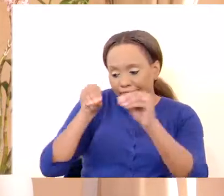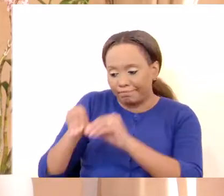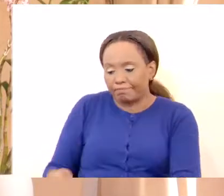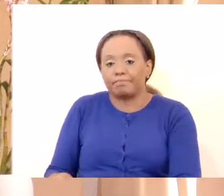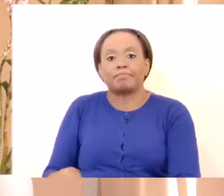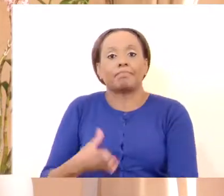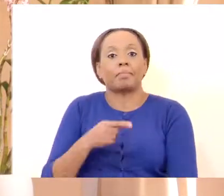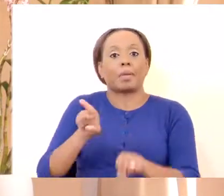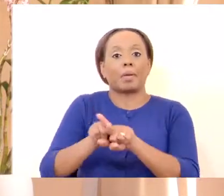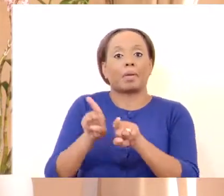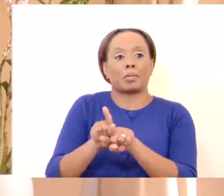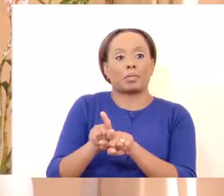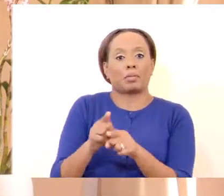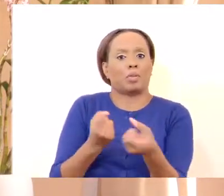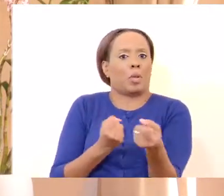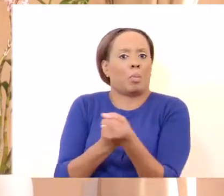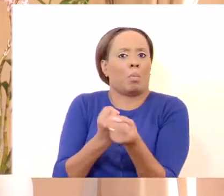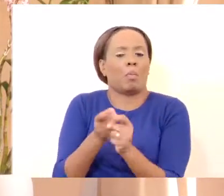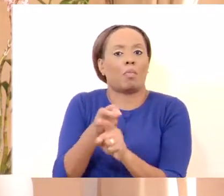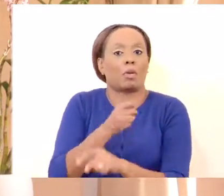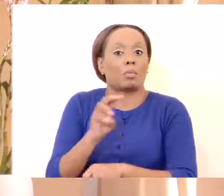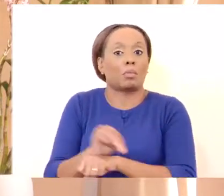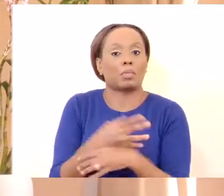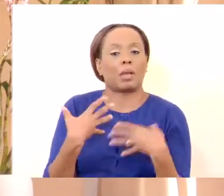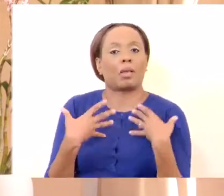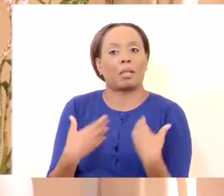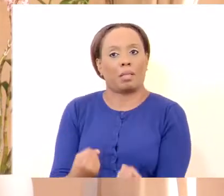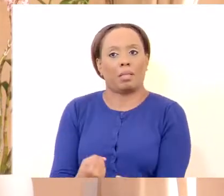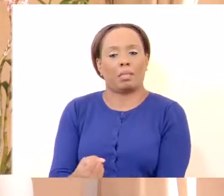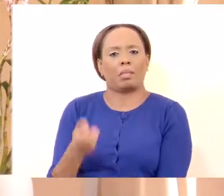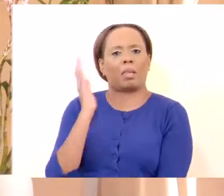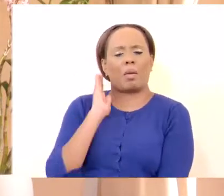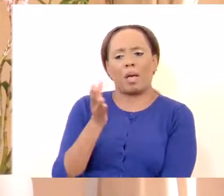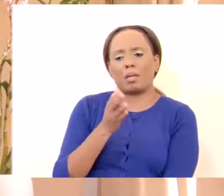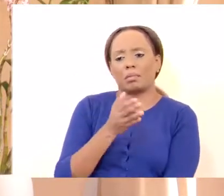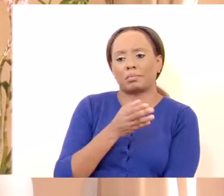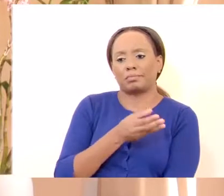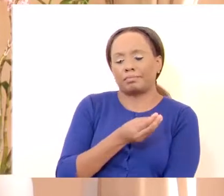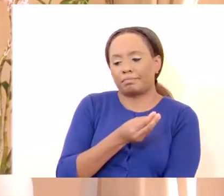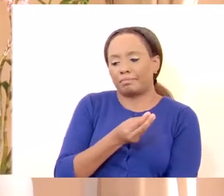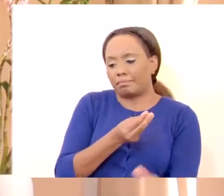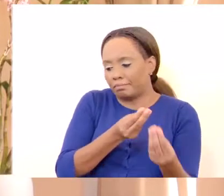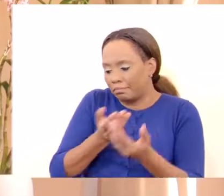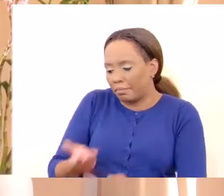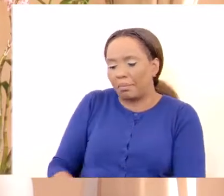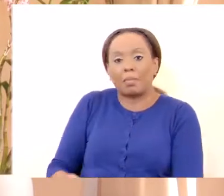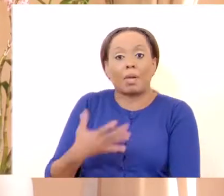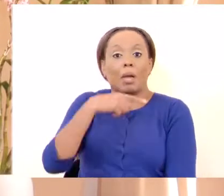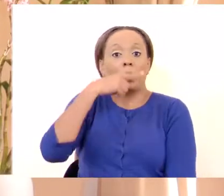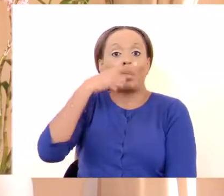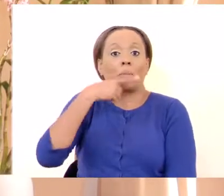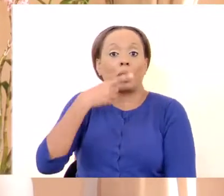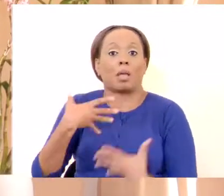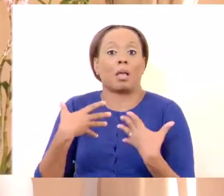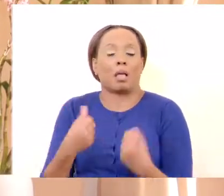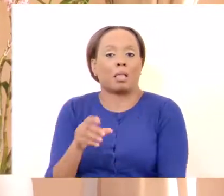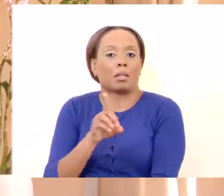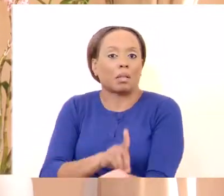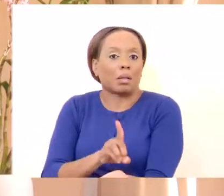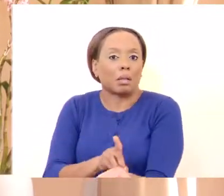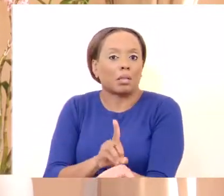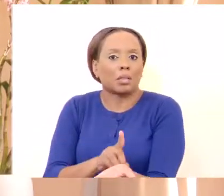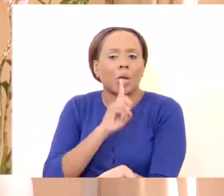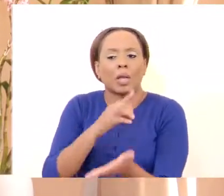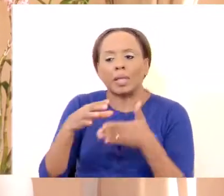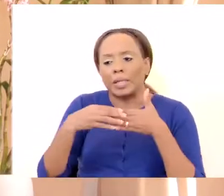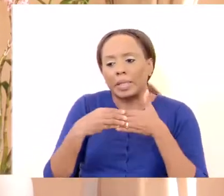from the Ministry of Health and Wellness. And we are also providing a public health doctor a medical officer of health, to help